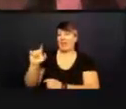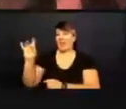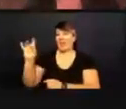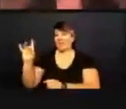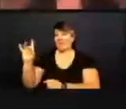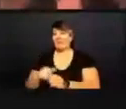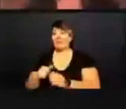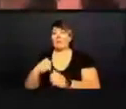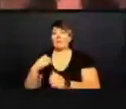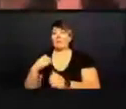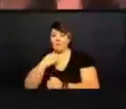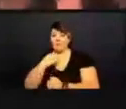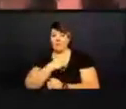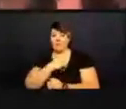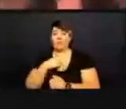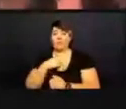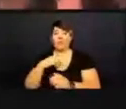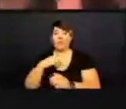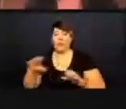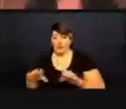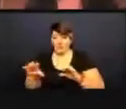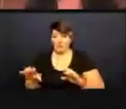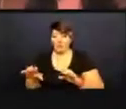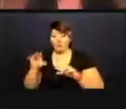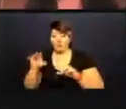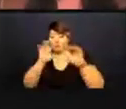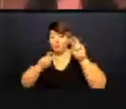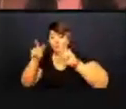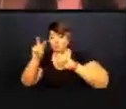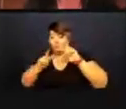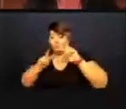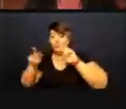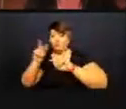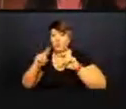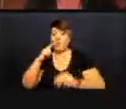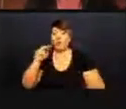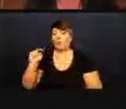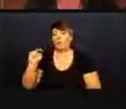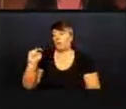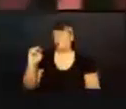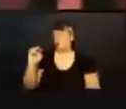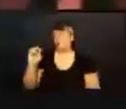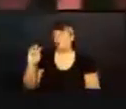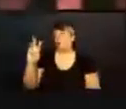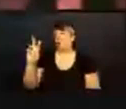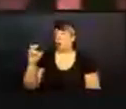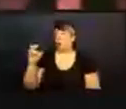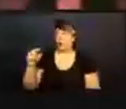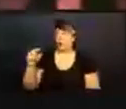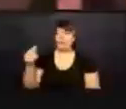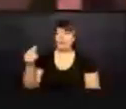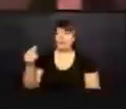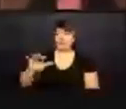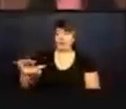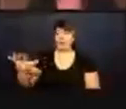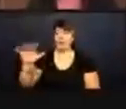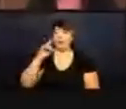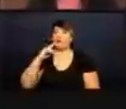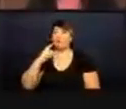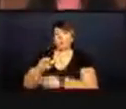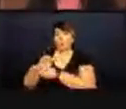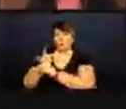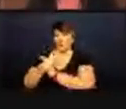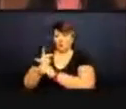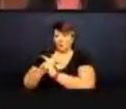been actively searching for a space for our next student learning center somewhere in the Newburgh area. We've looked at several spaces available for lease in and around Newburgh